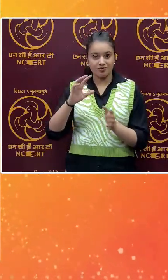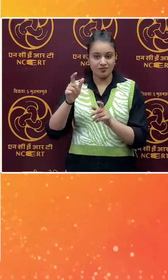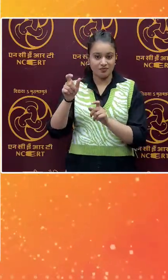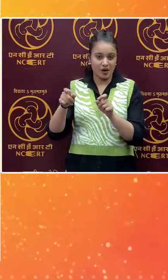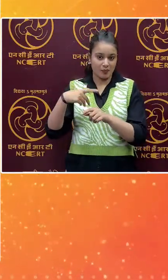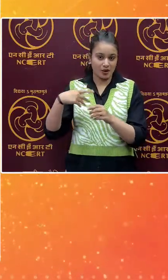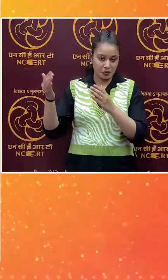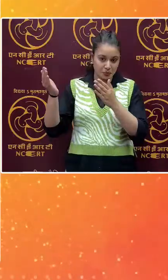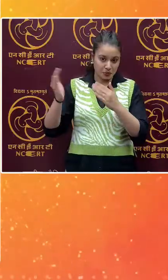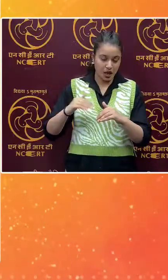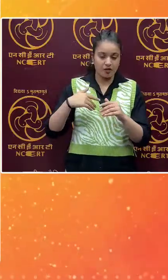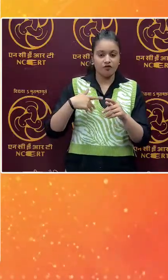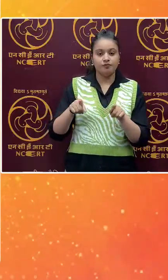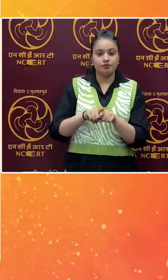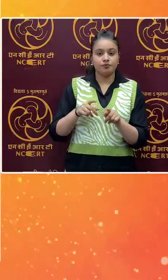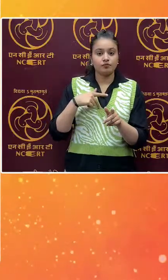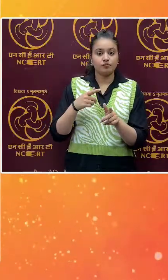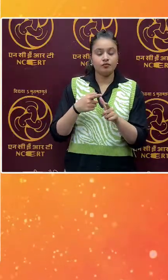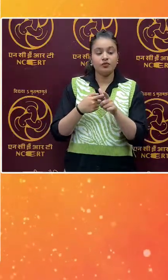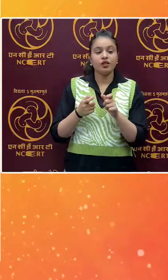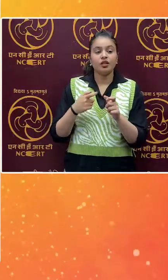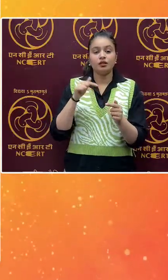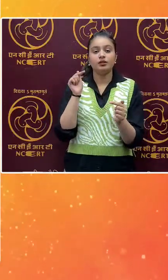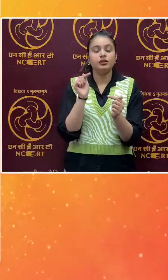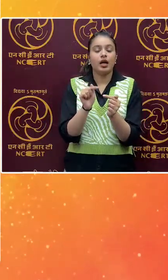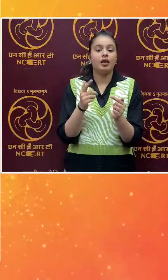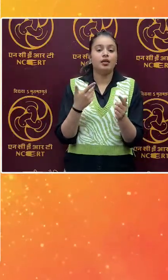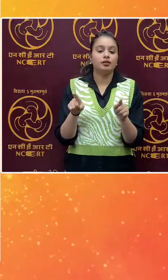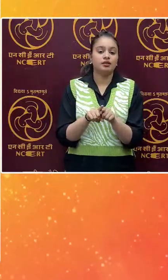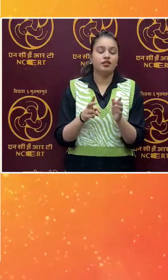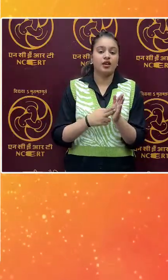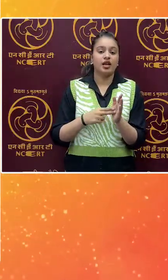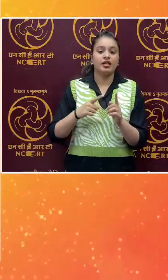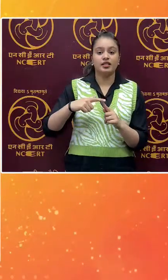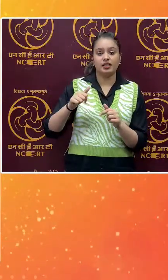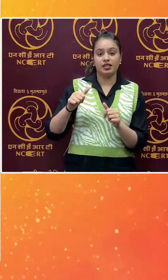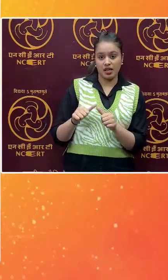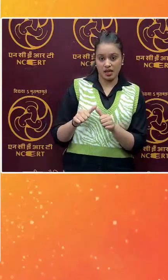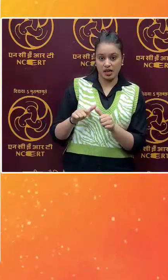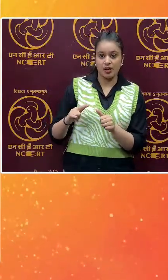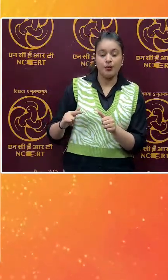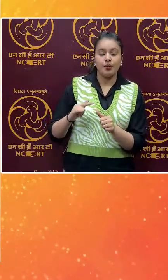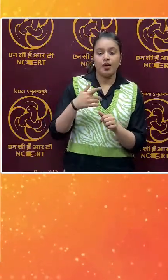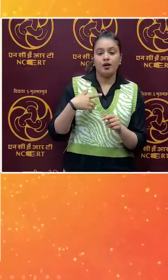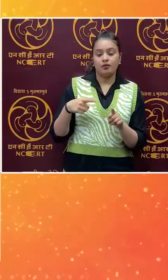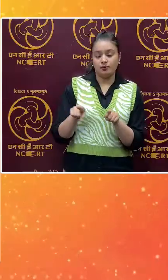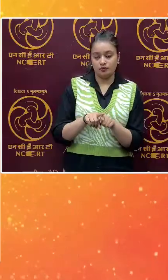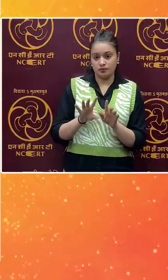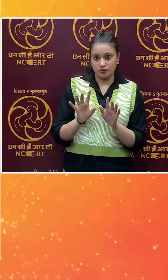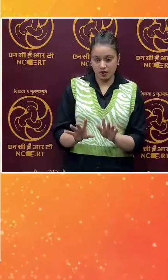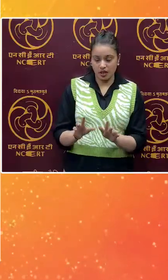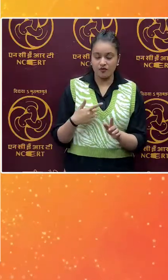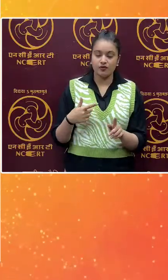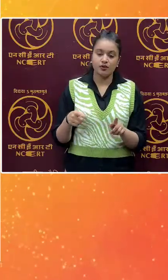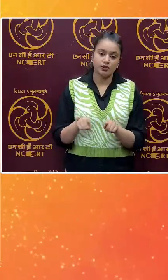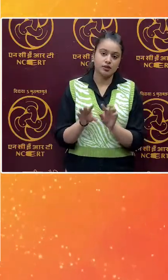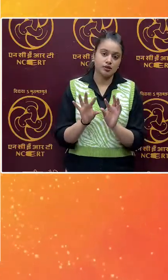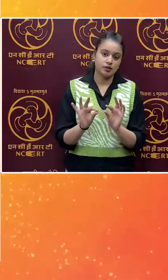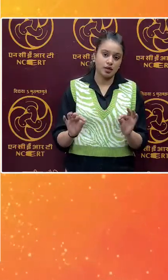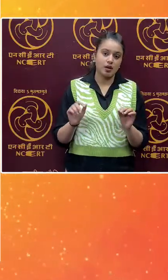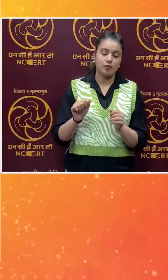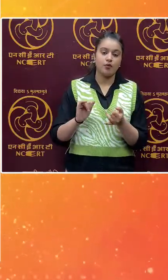and they have to target this anti-aircraft guns have to. Anti-aircraft guns. So this is here their